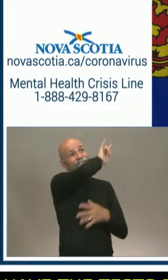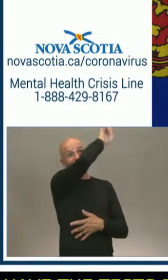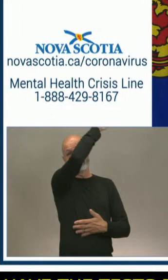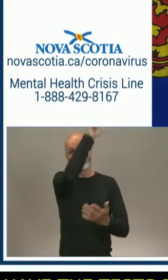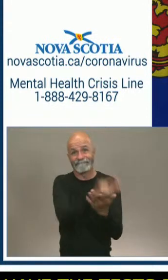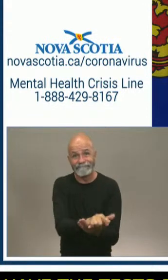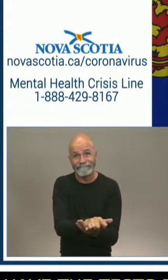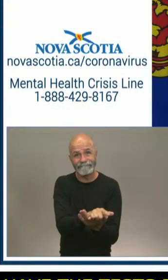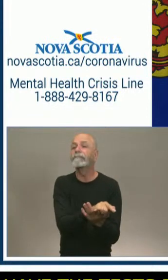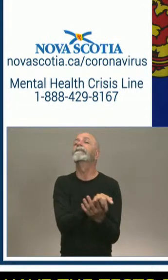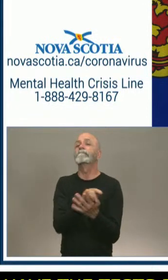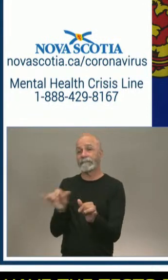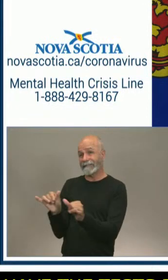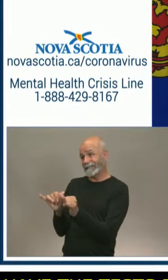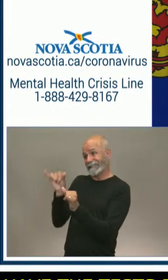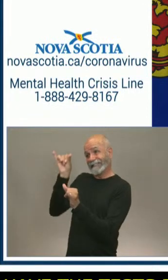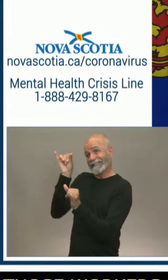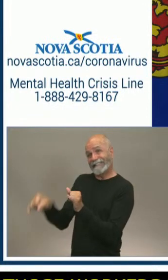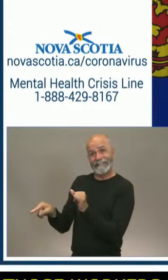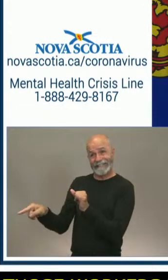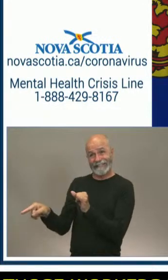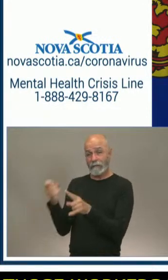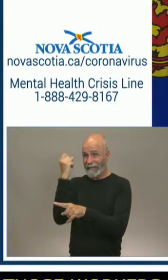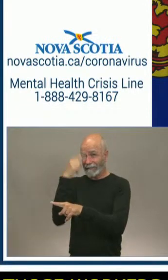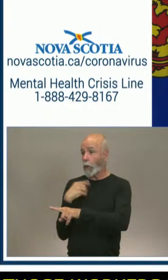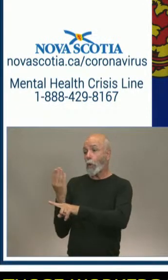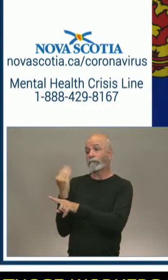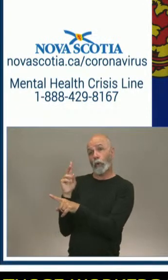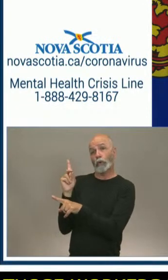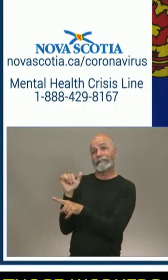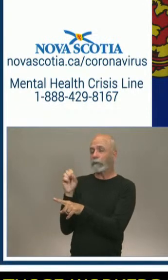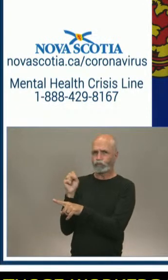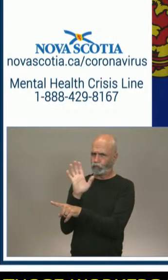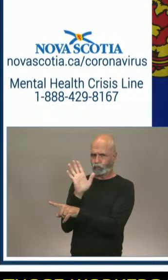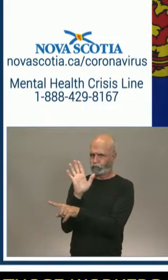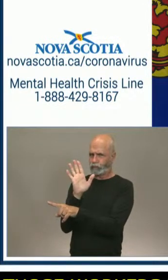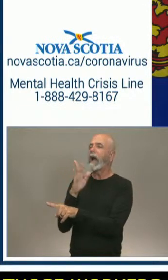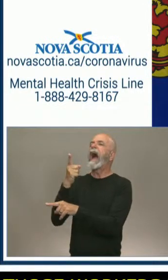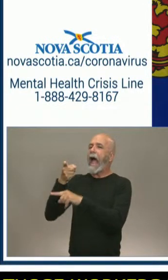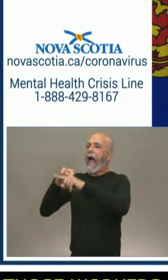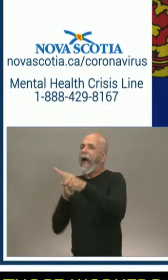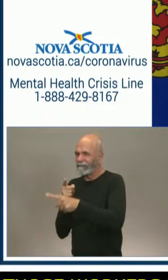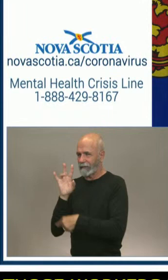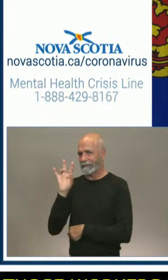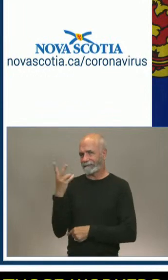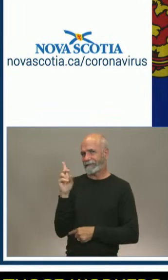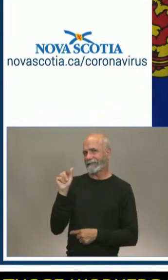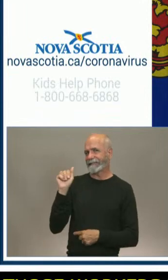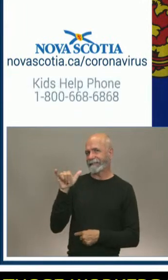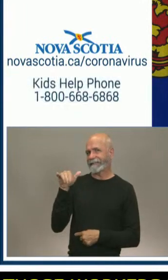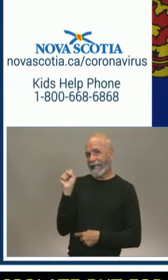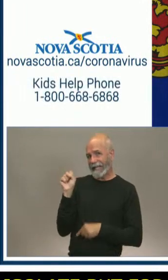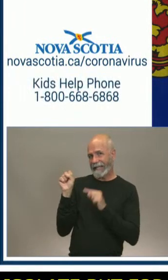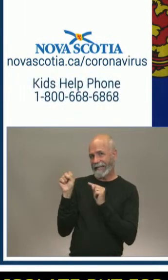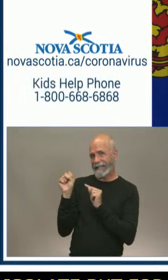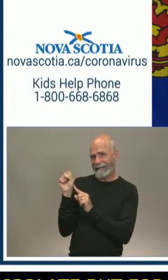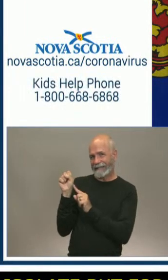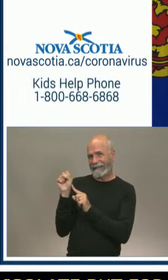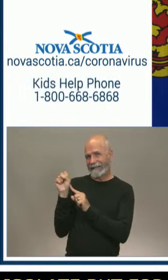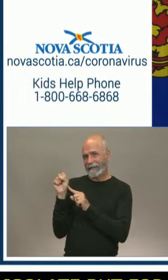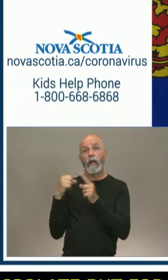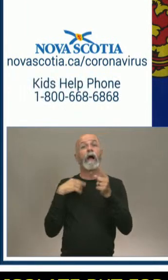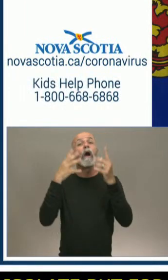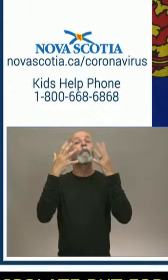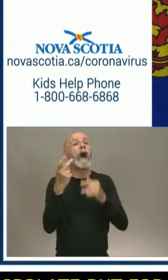are negative. And again, Dr. Strang will provide more details. I do want to thank our rotational workers for their patience as we work